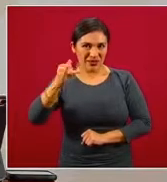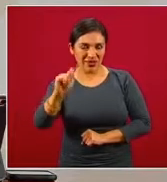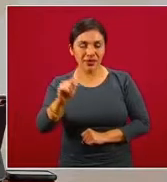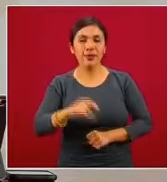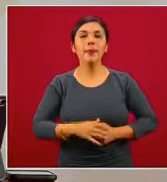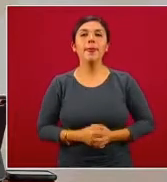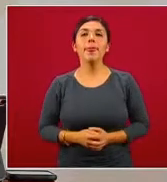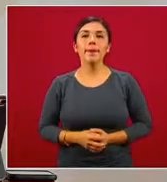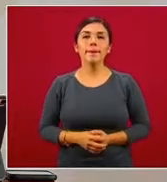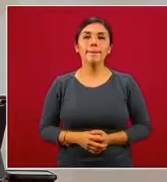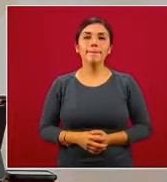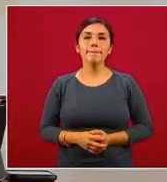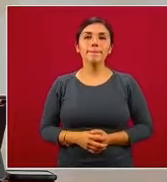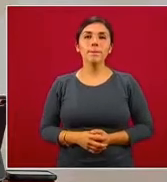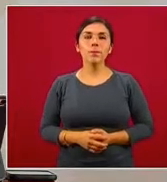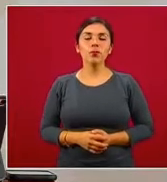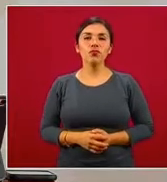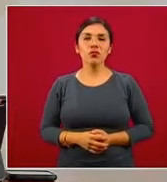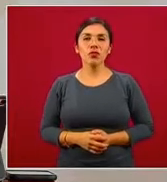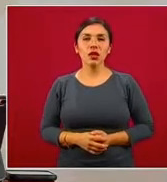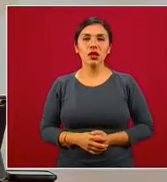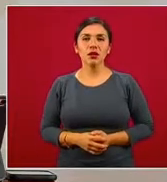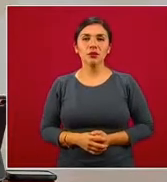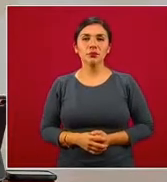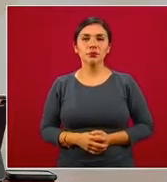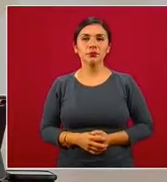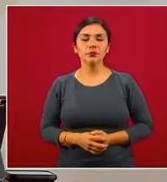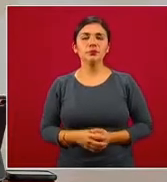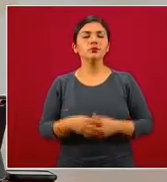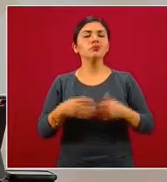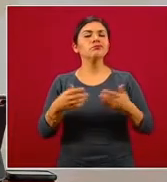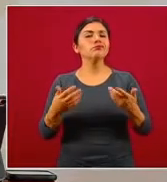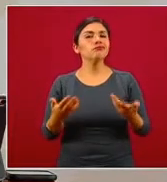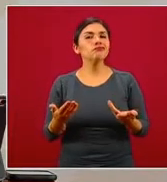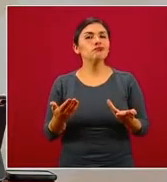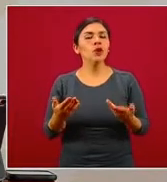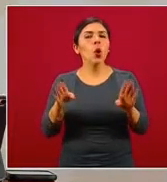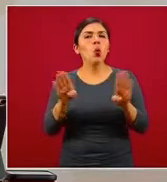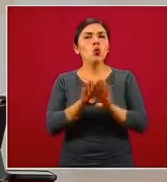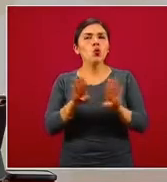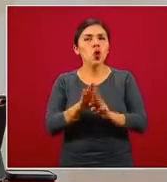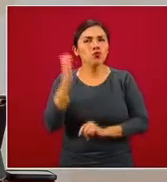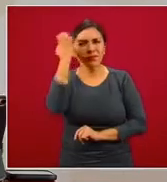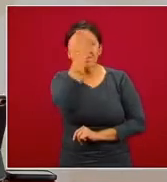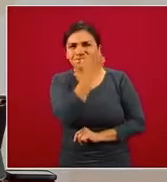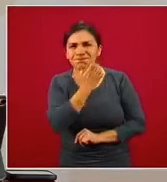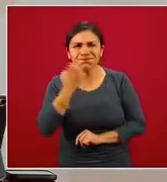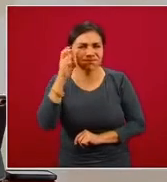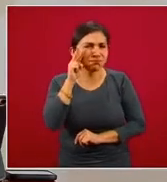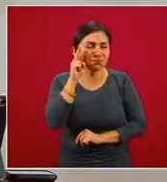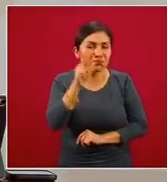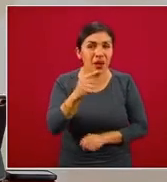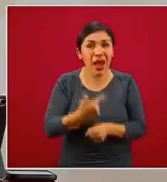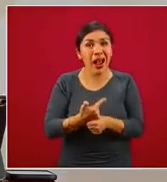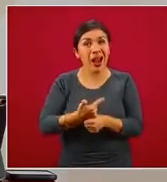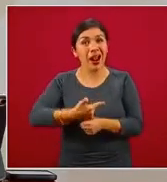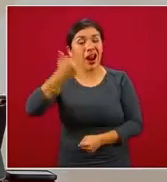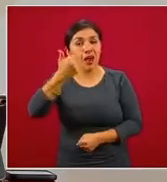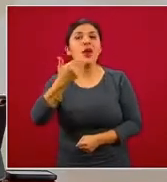people watched it, and this is an achievement of the whole of Mexico. So could you please